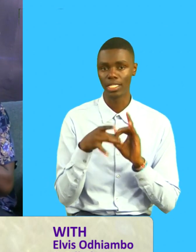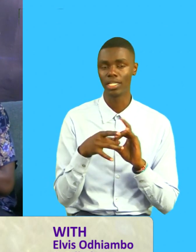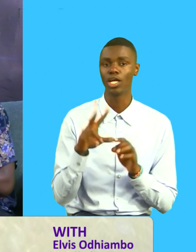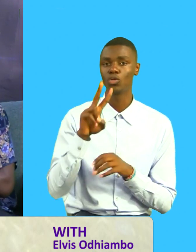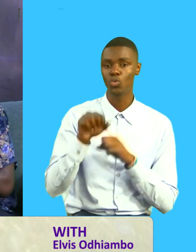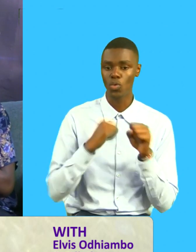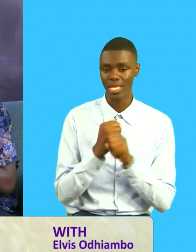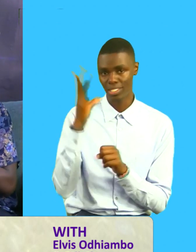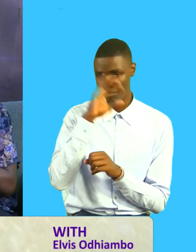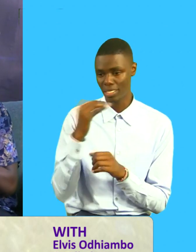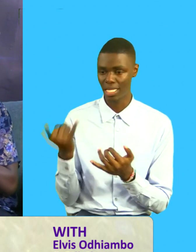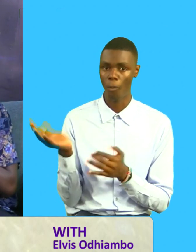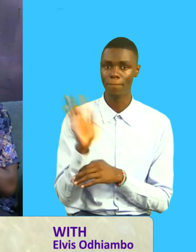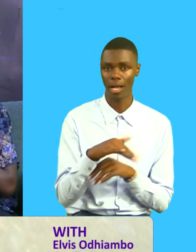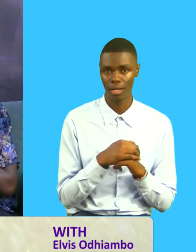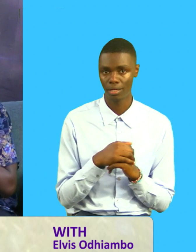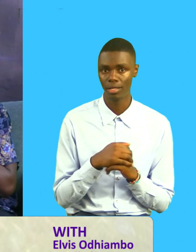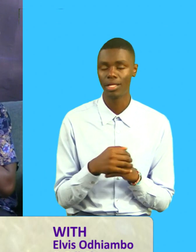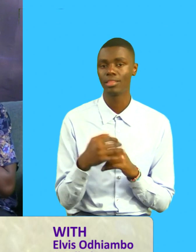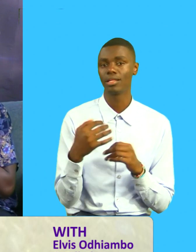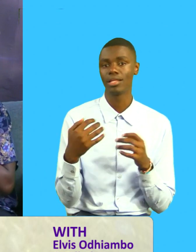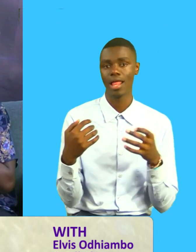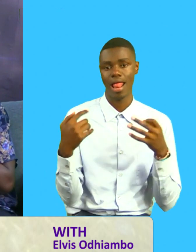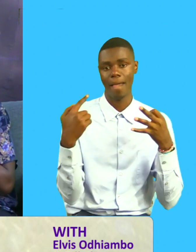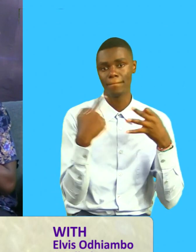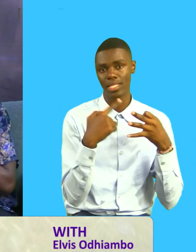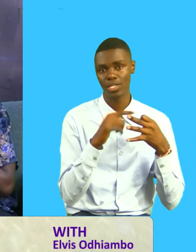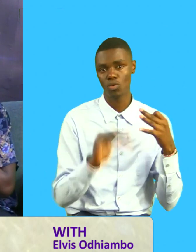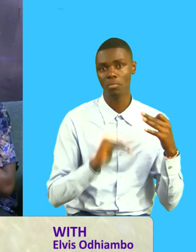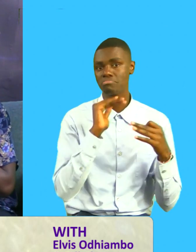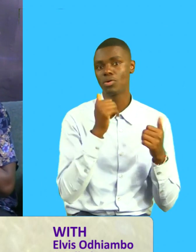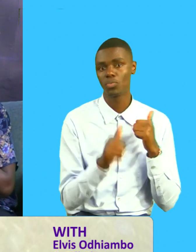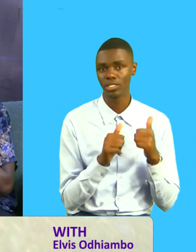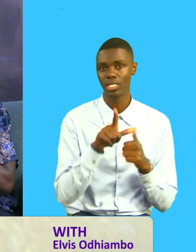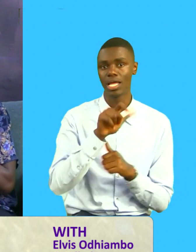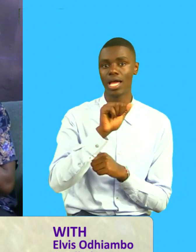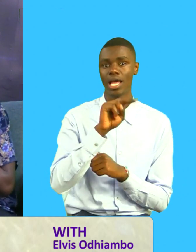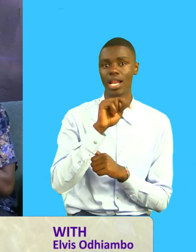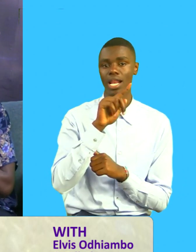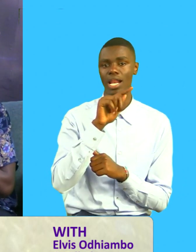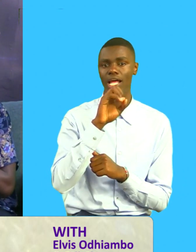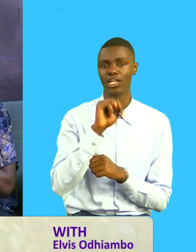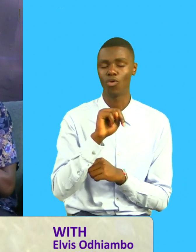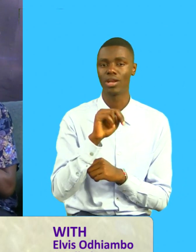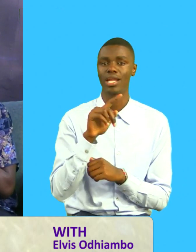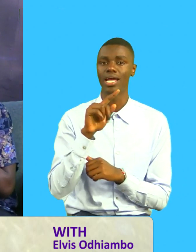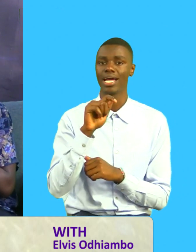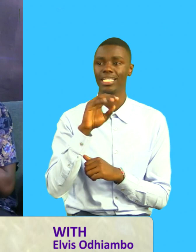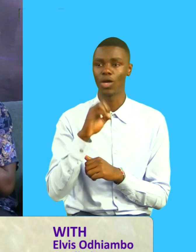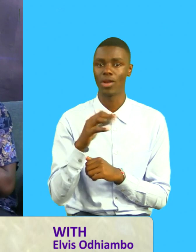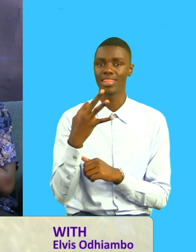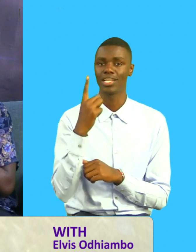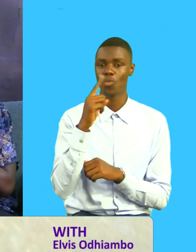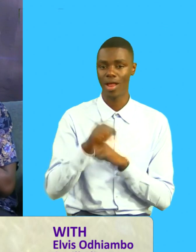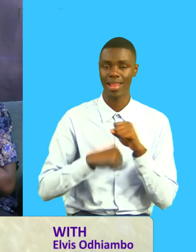back once again. And the third team to be promoted was Luton Town. After 31 years of missing the Premier